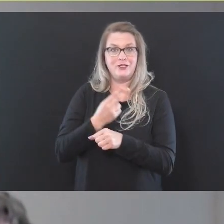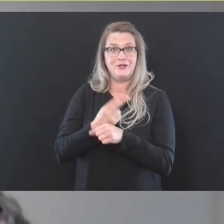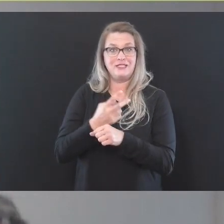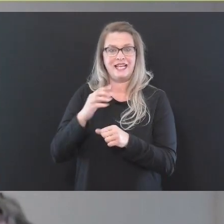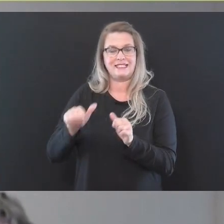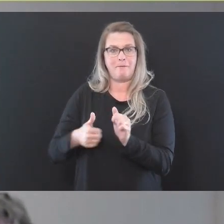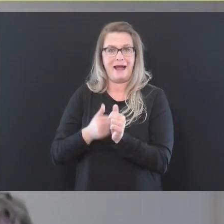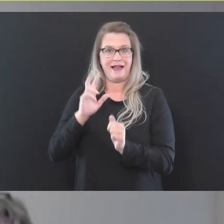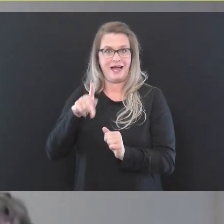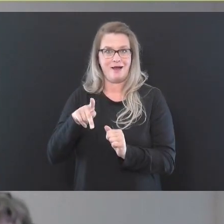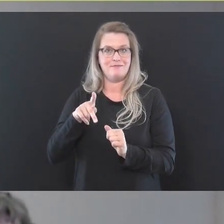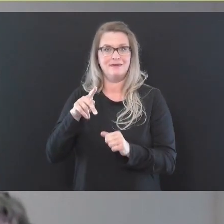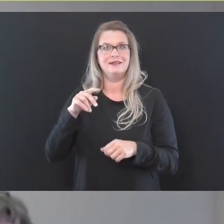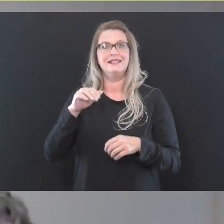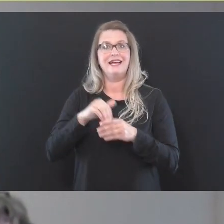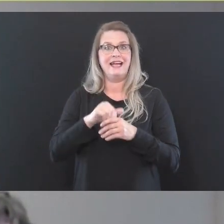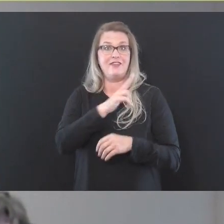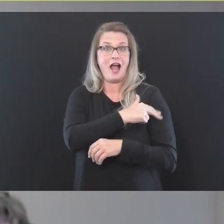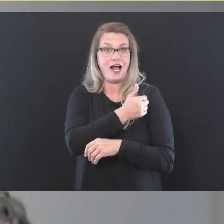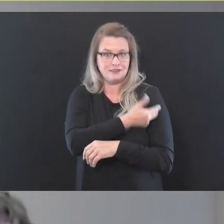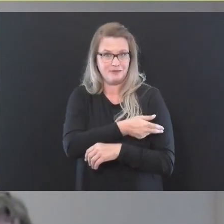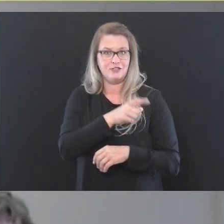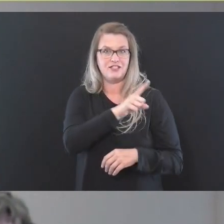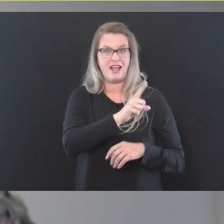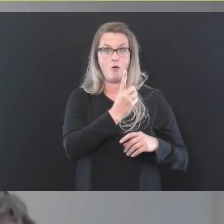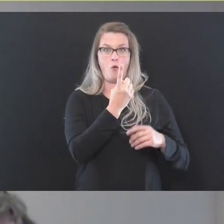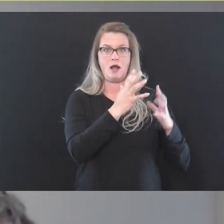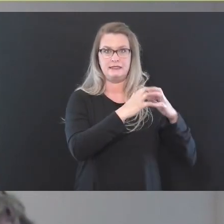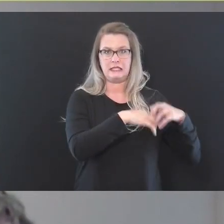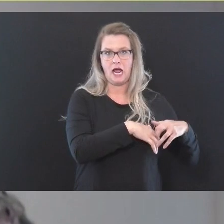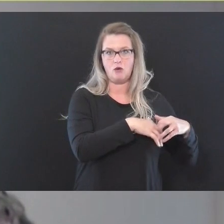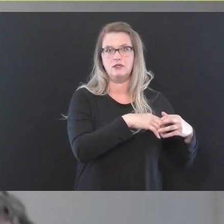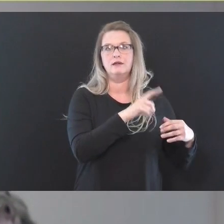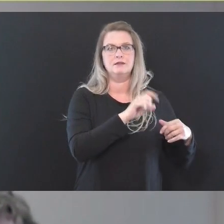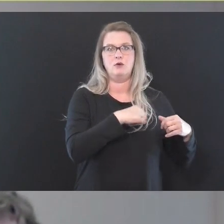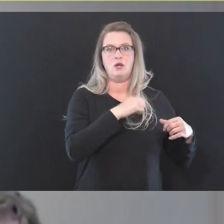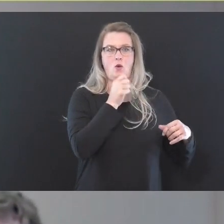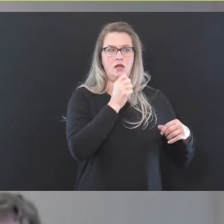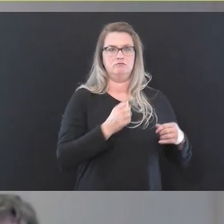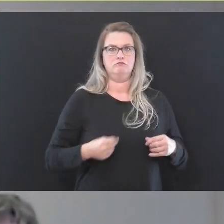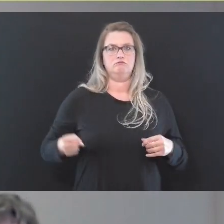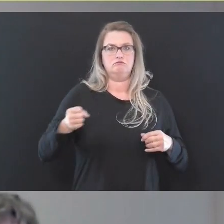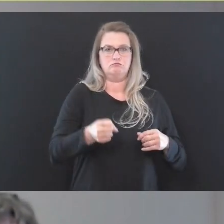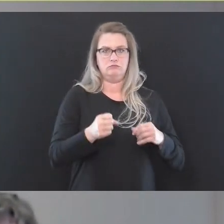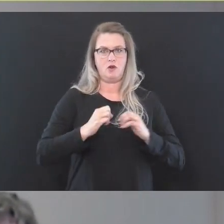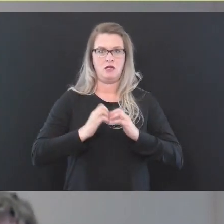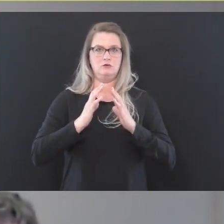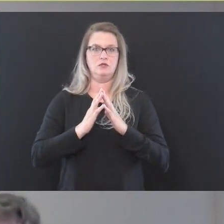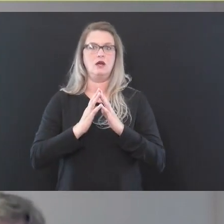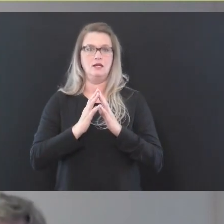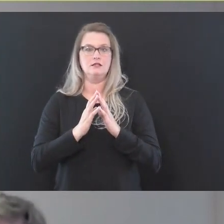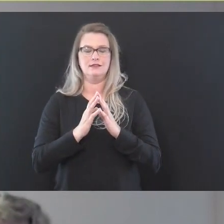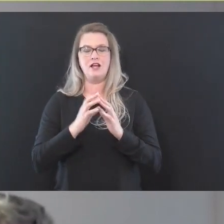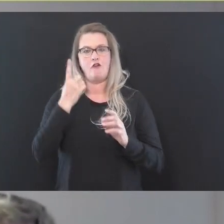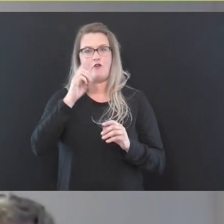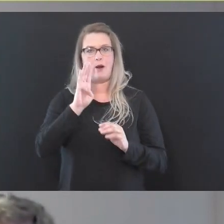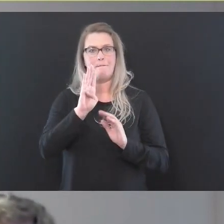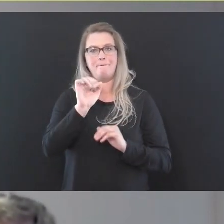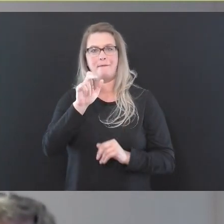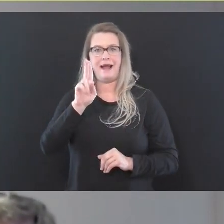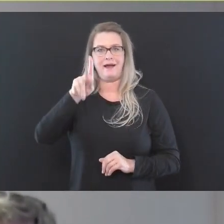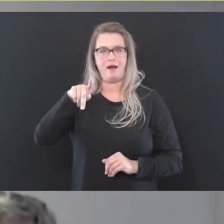laboratories at the hospital yesterday when one of their facilities was down, one of their machines was down. We are going to be getting